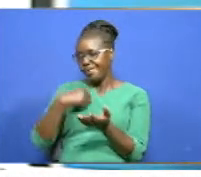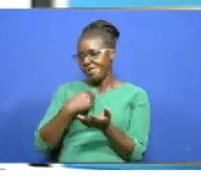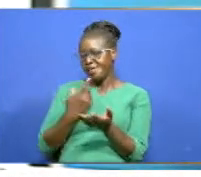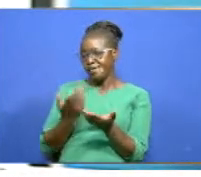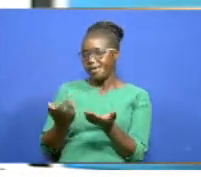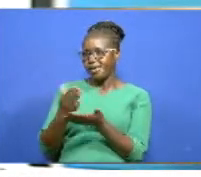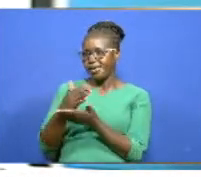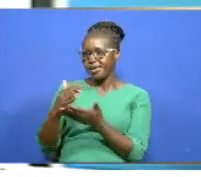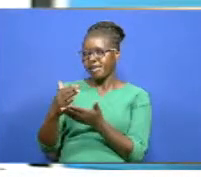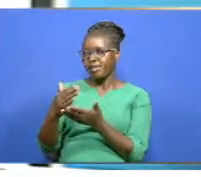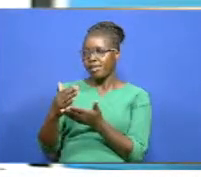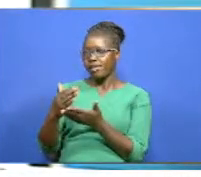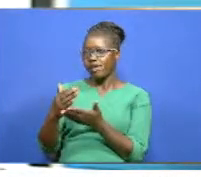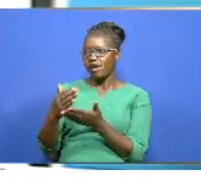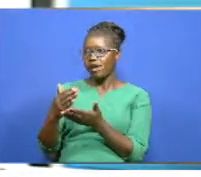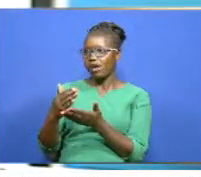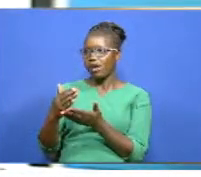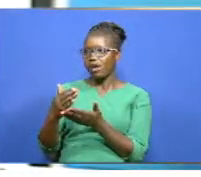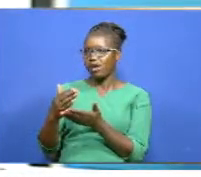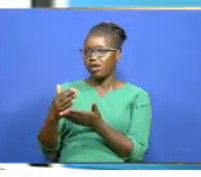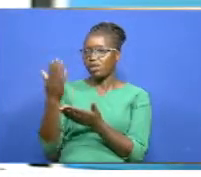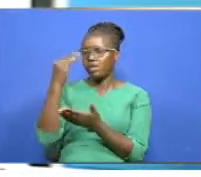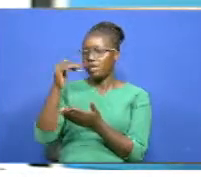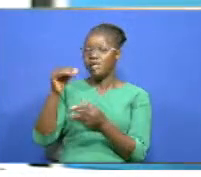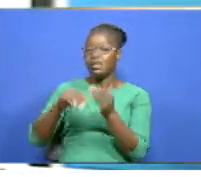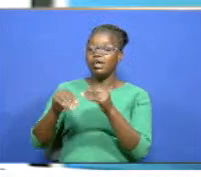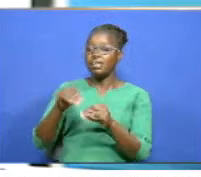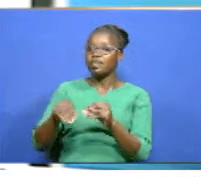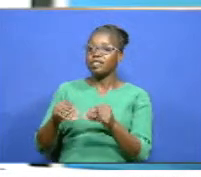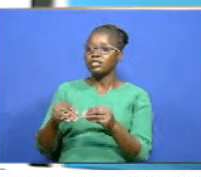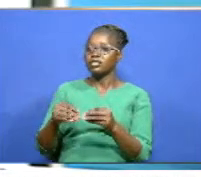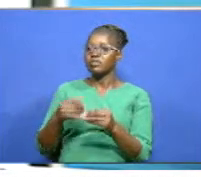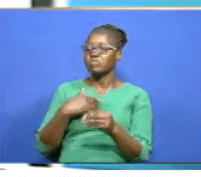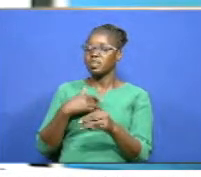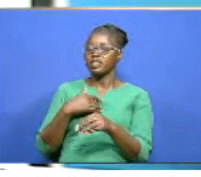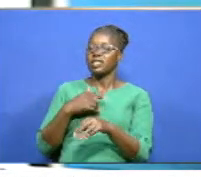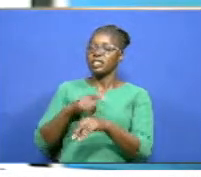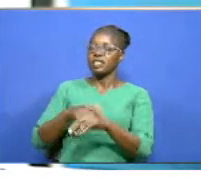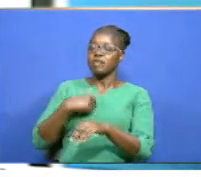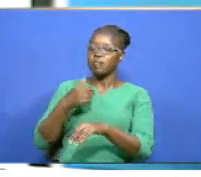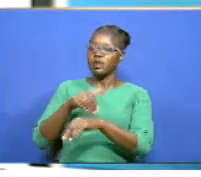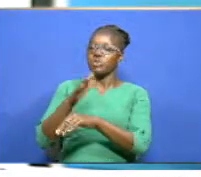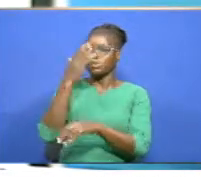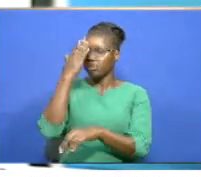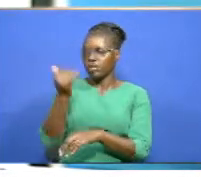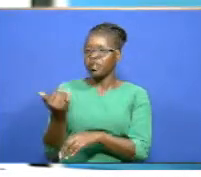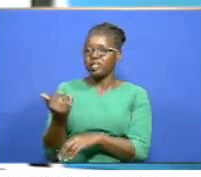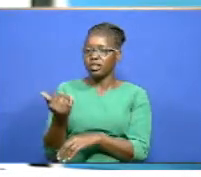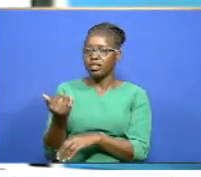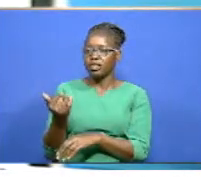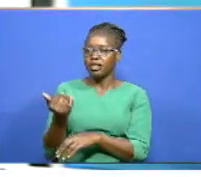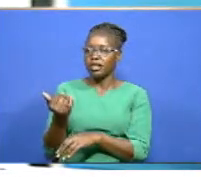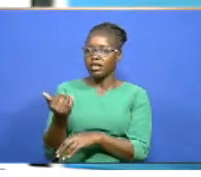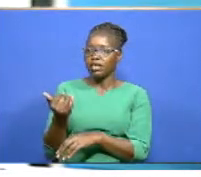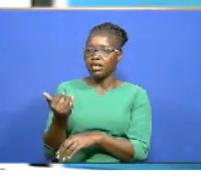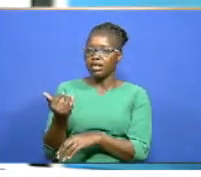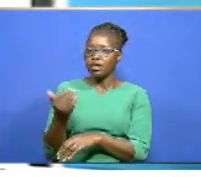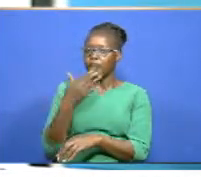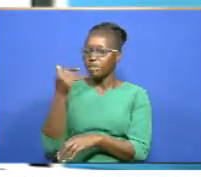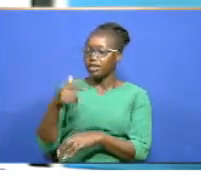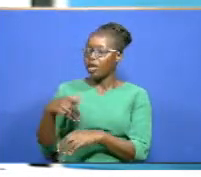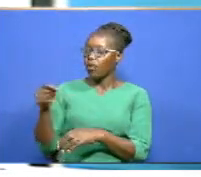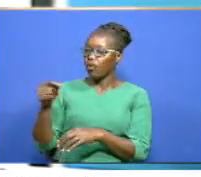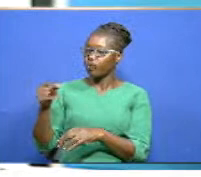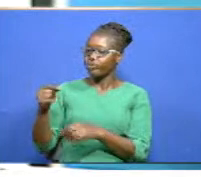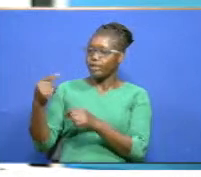being part of this by-election. So why should I waste my time going to sell my mboga and go and